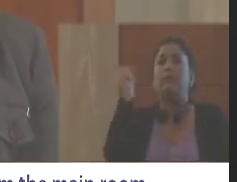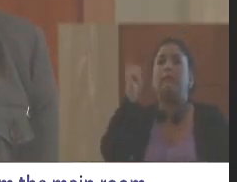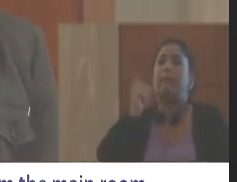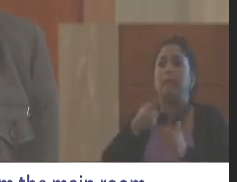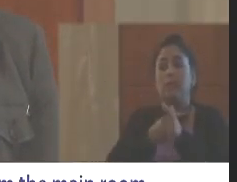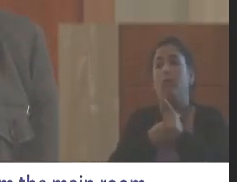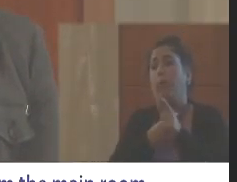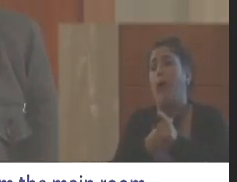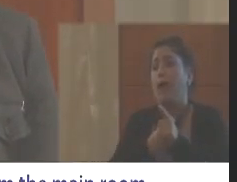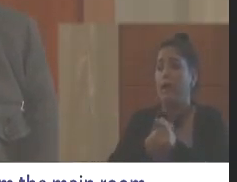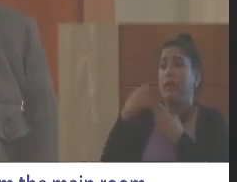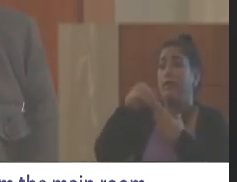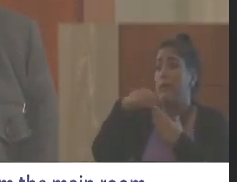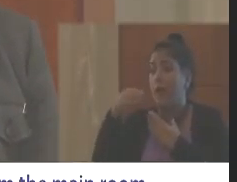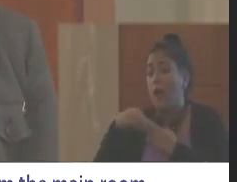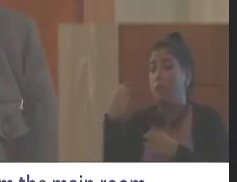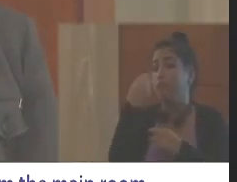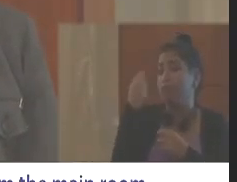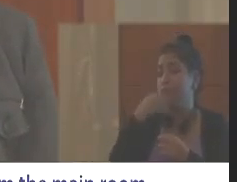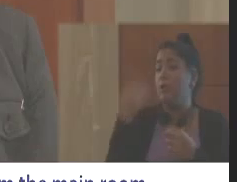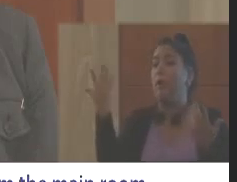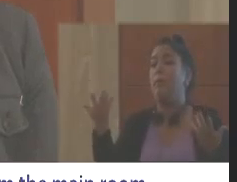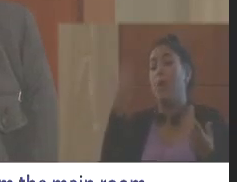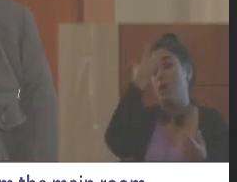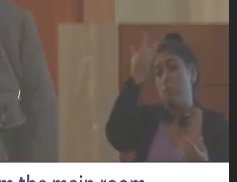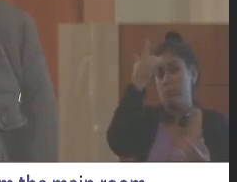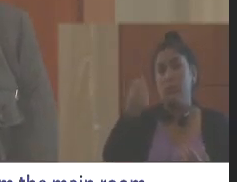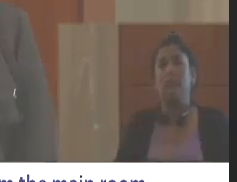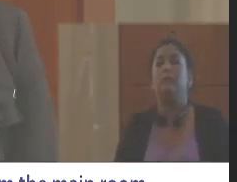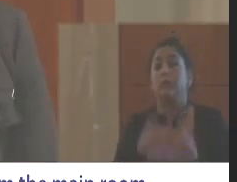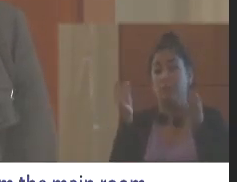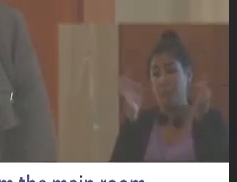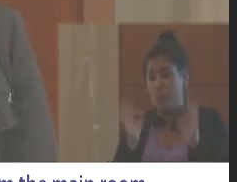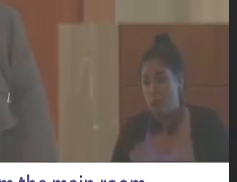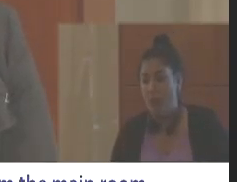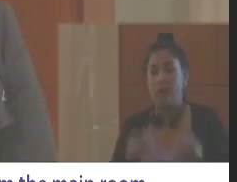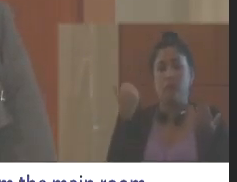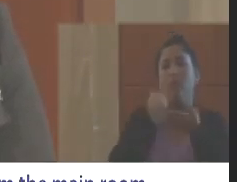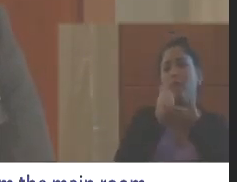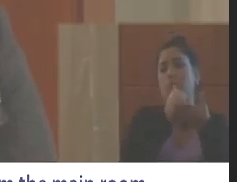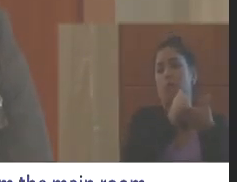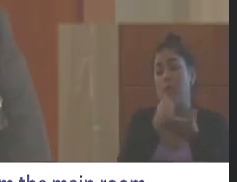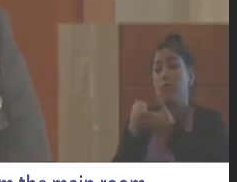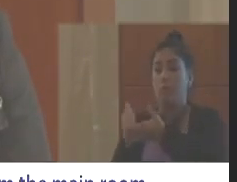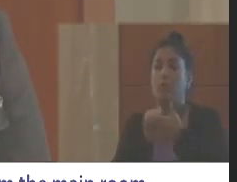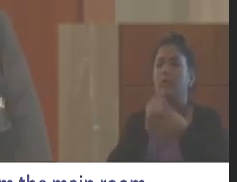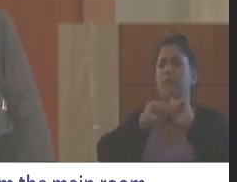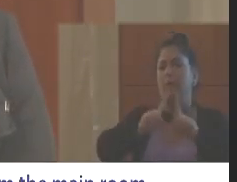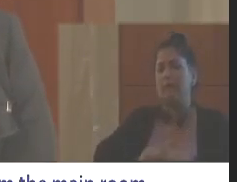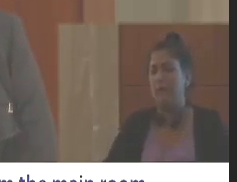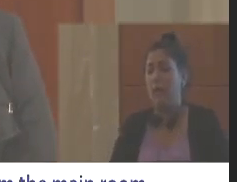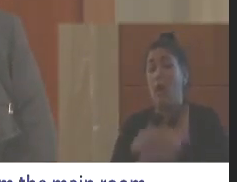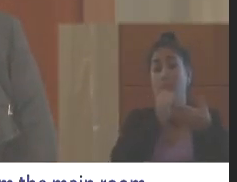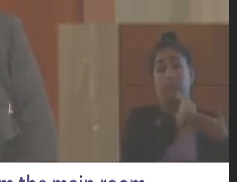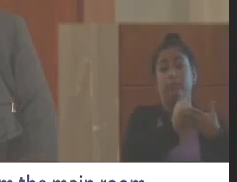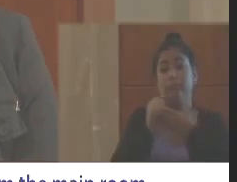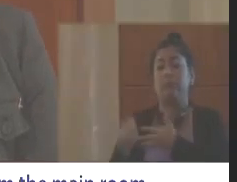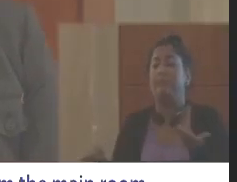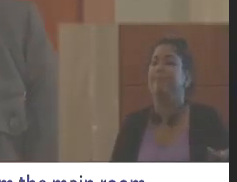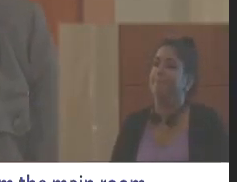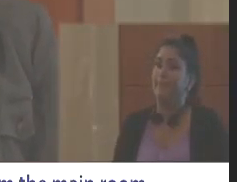want to access more money, who need supplementary credits to their budgets. We, from the national